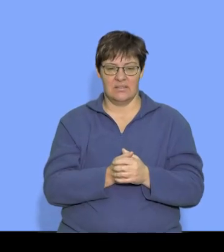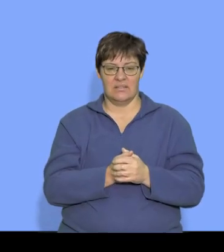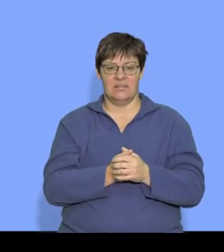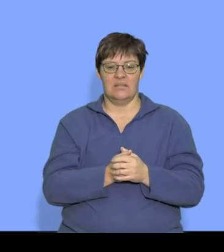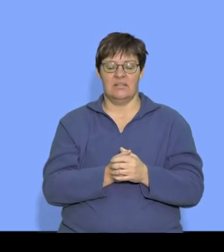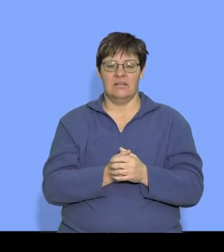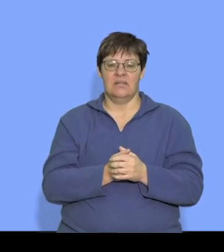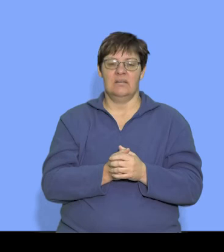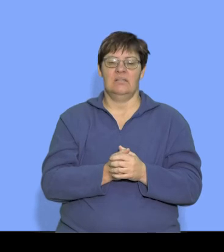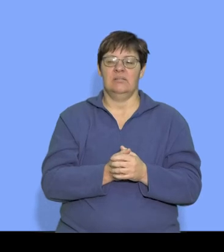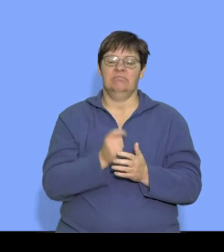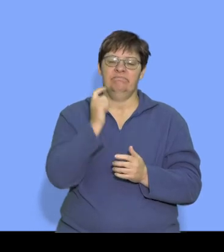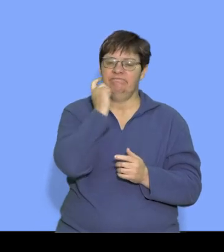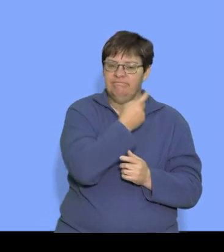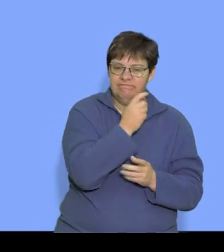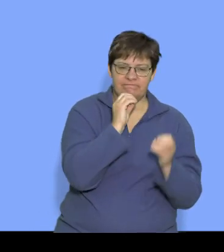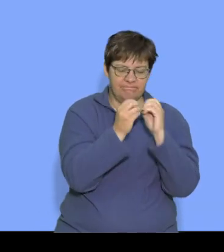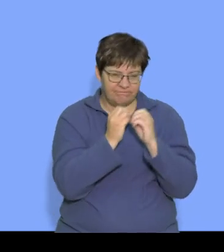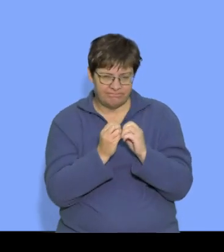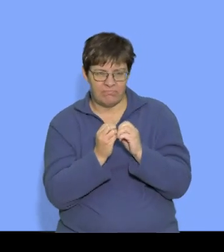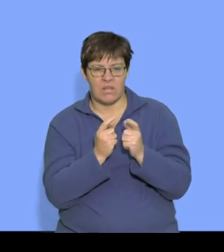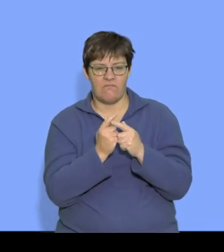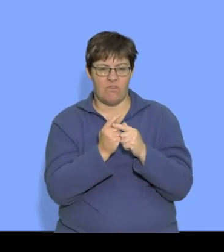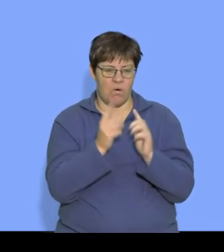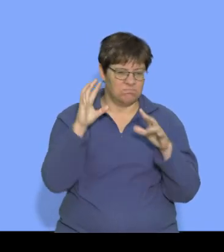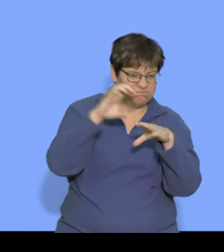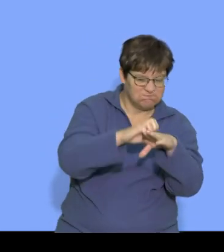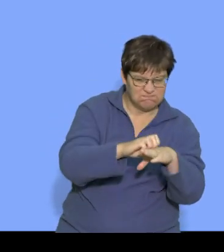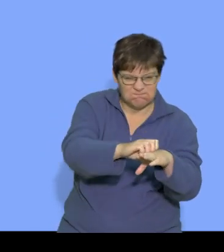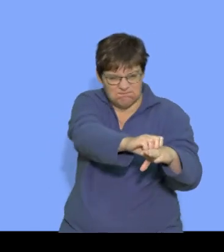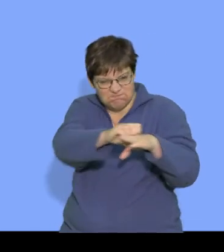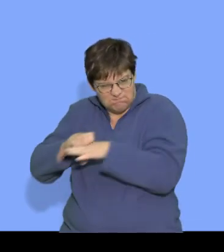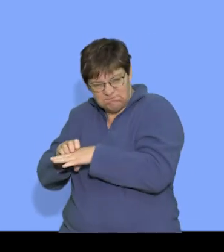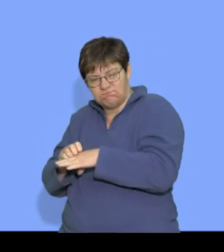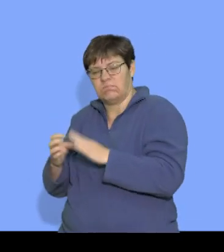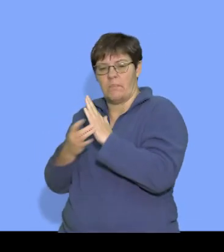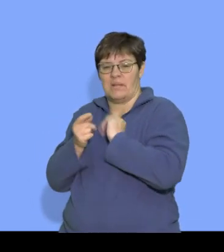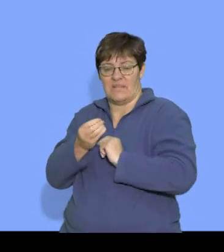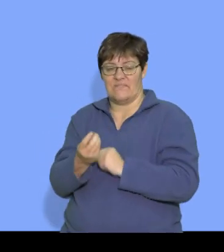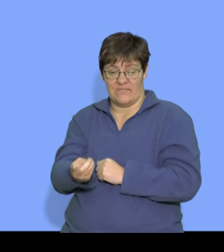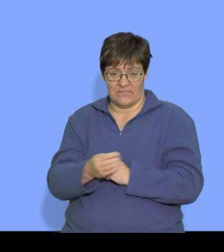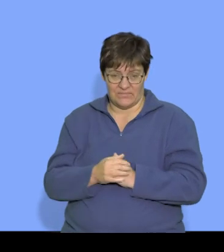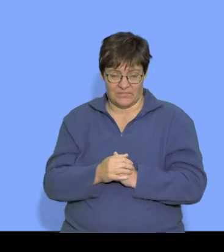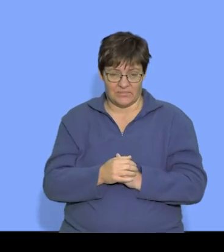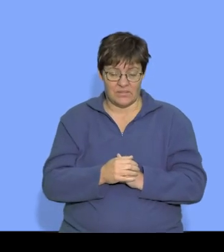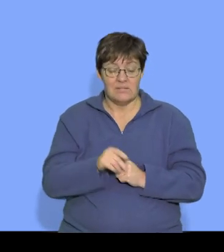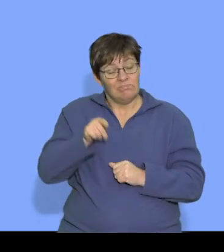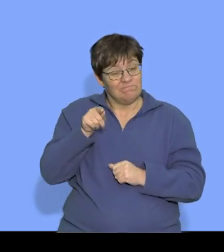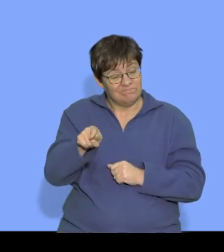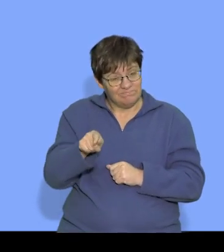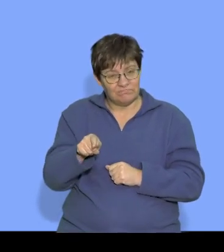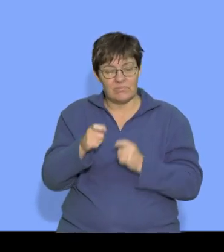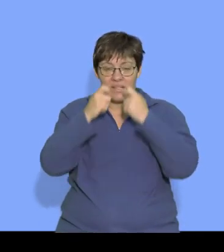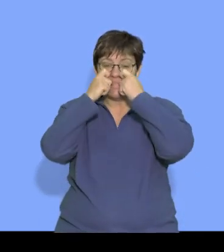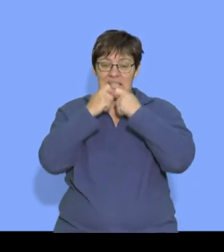So we talk about the teeth are modified for grasping, tearing, and chewing through meat. We also know that the